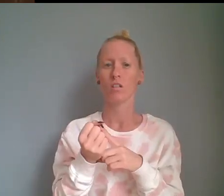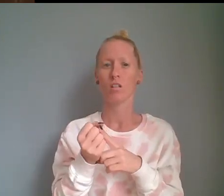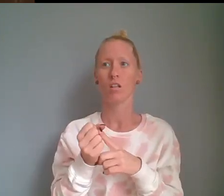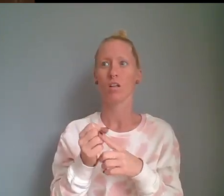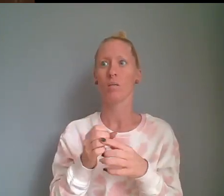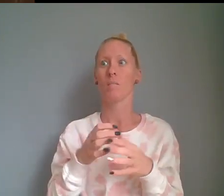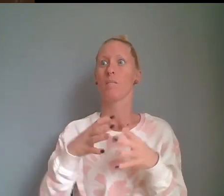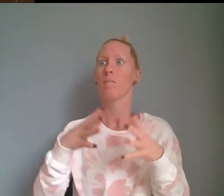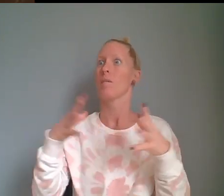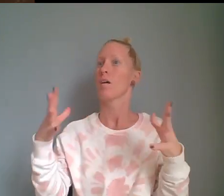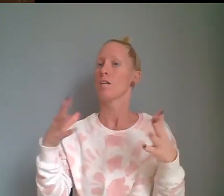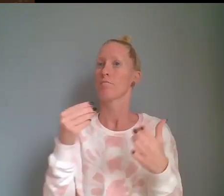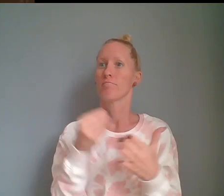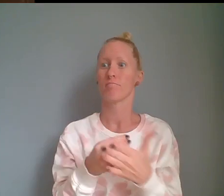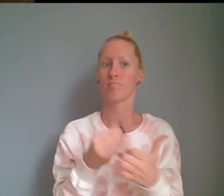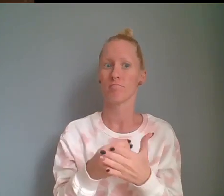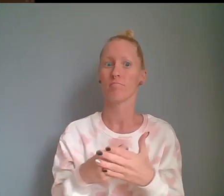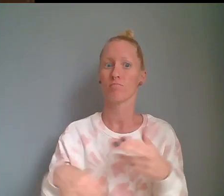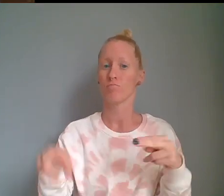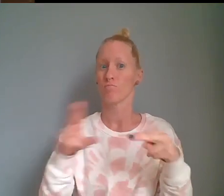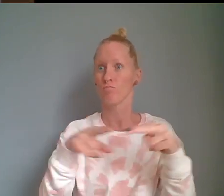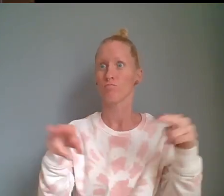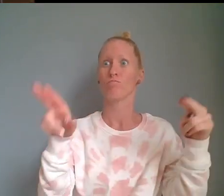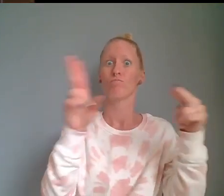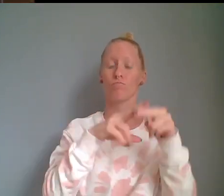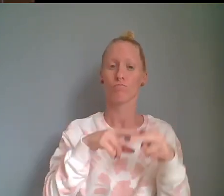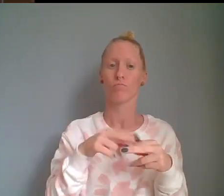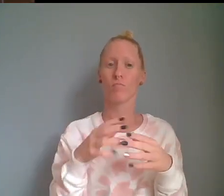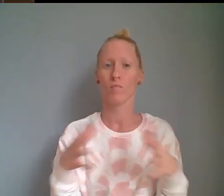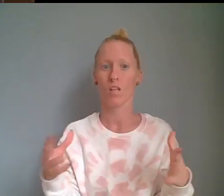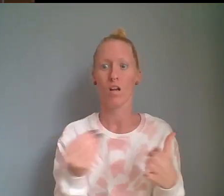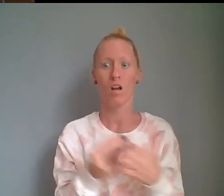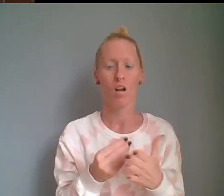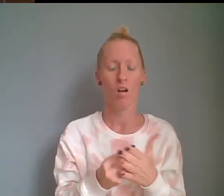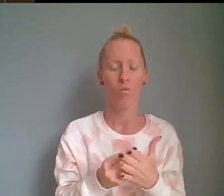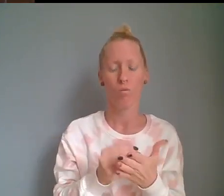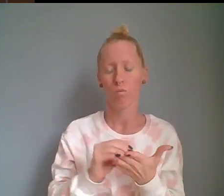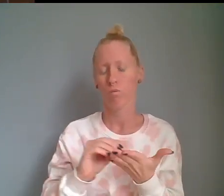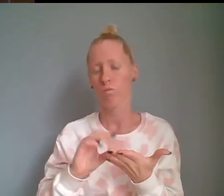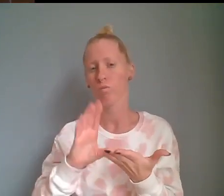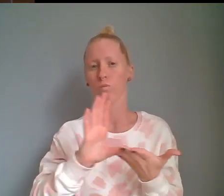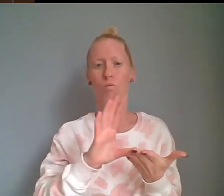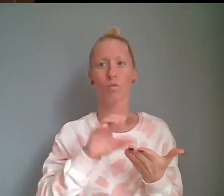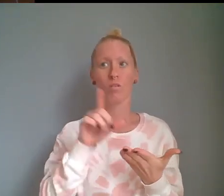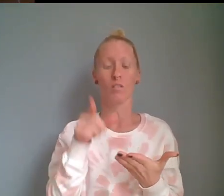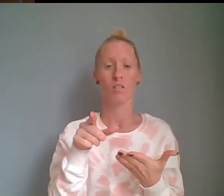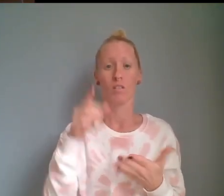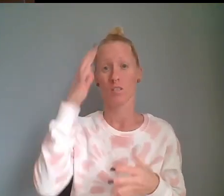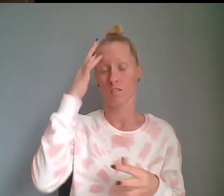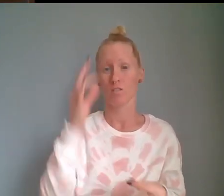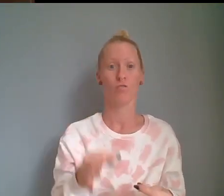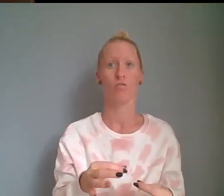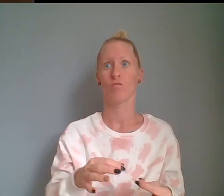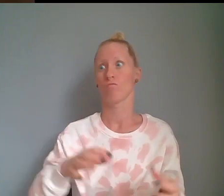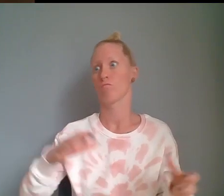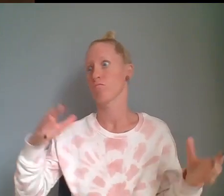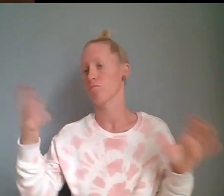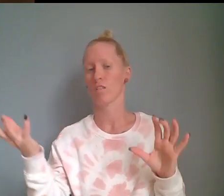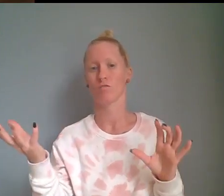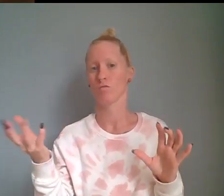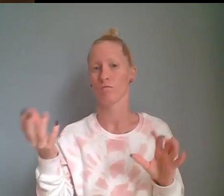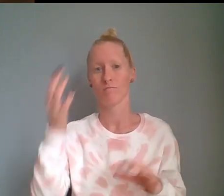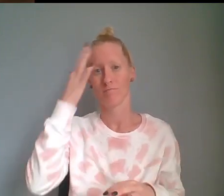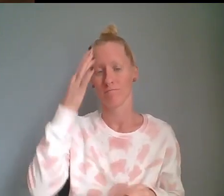lot of money. And they'll pursue these with great vigor, no matter how totally irrational they are. So it's not at